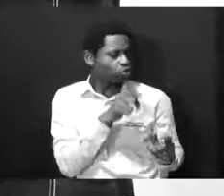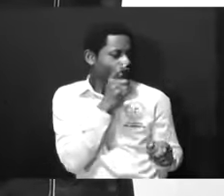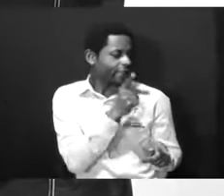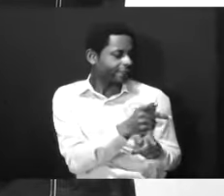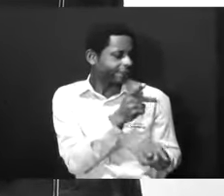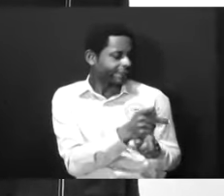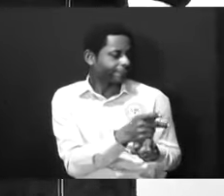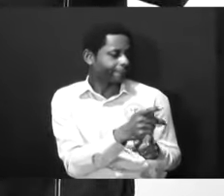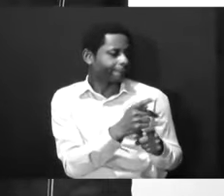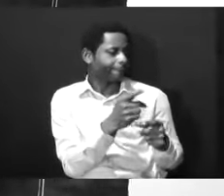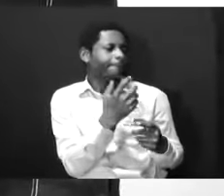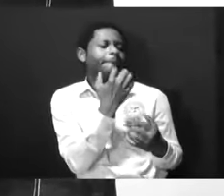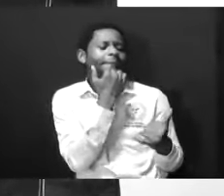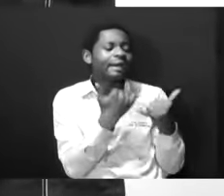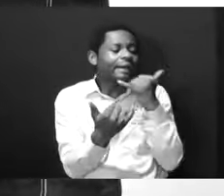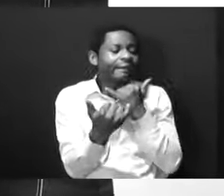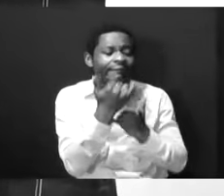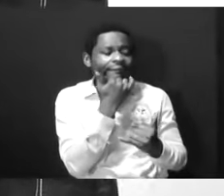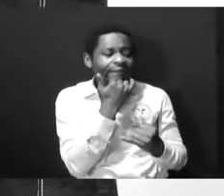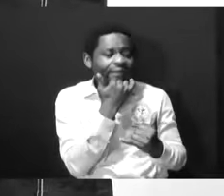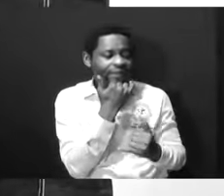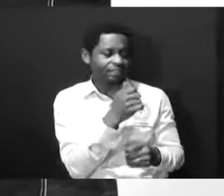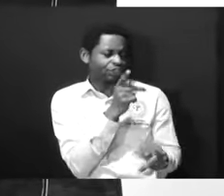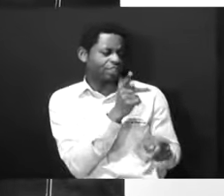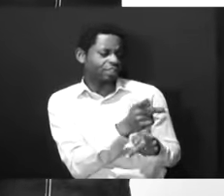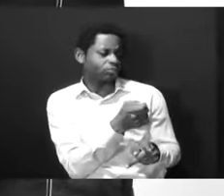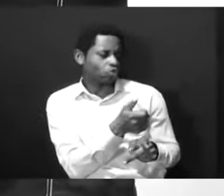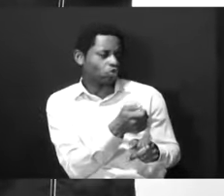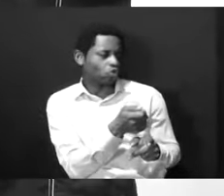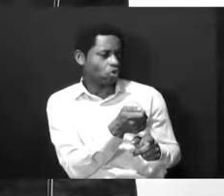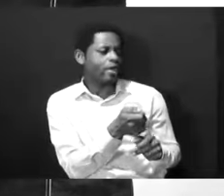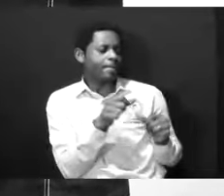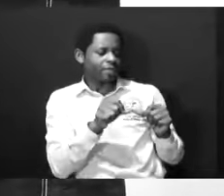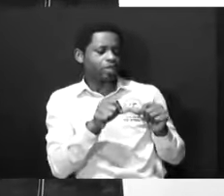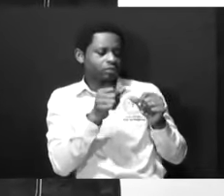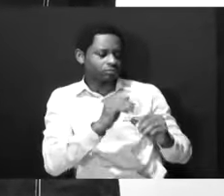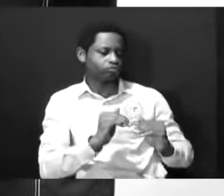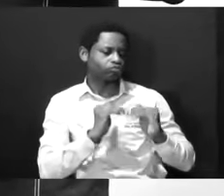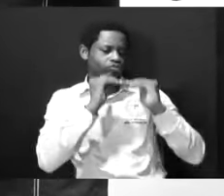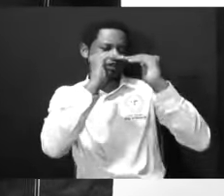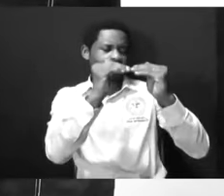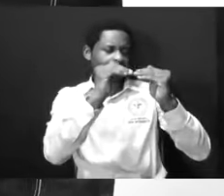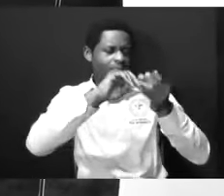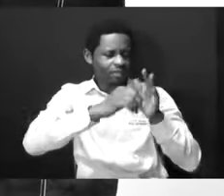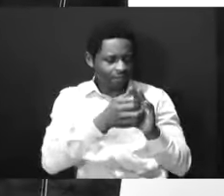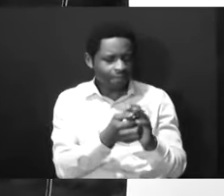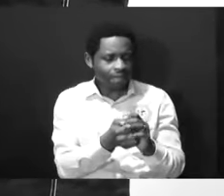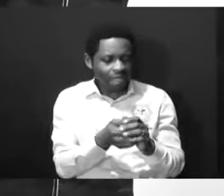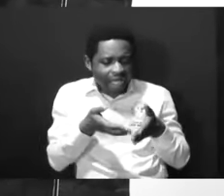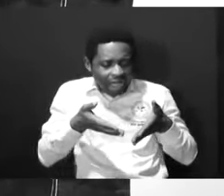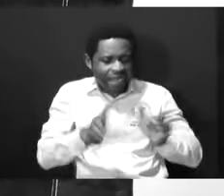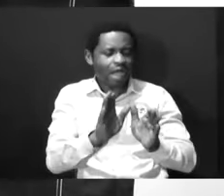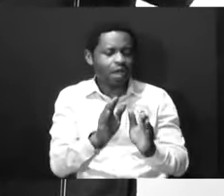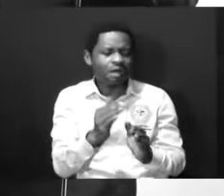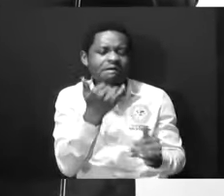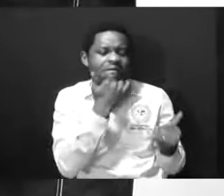Se okoswa kuta obi mfumso obi awafum omu na unye mu manenka na ekwa kwa kudu bebi a